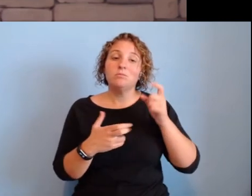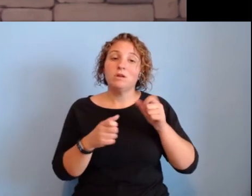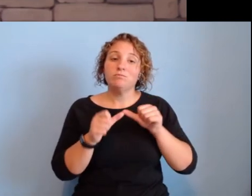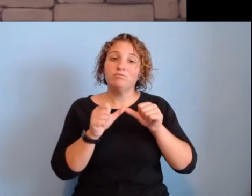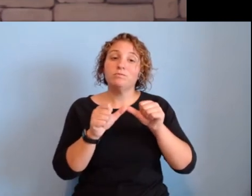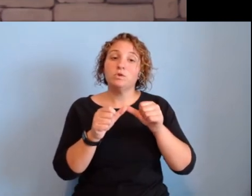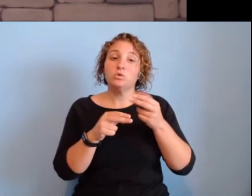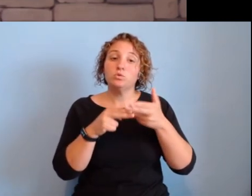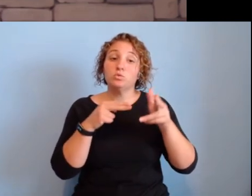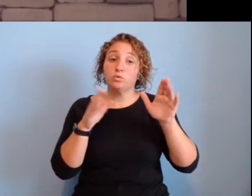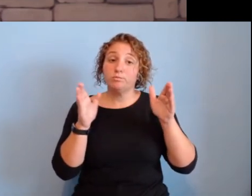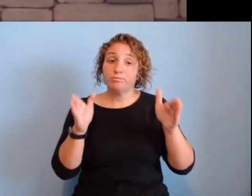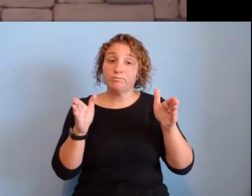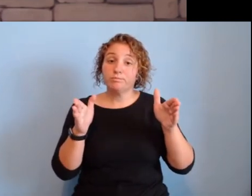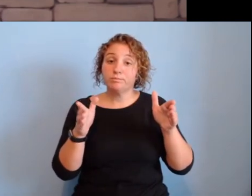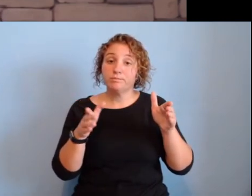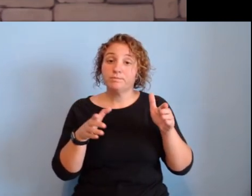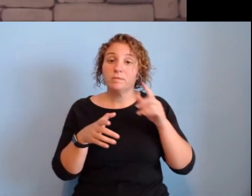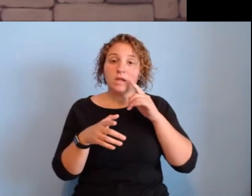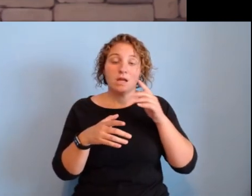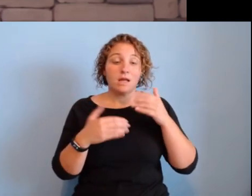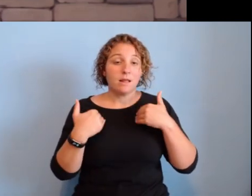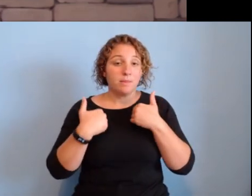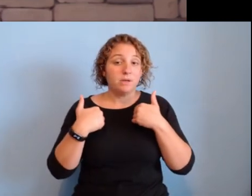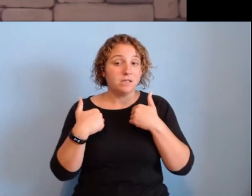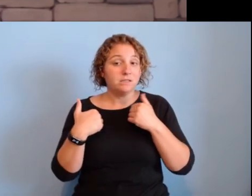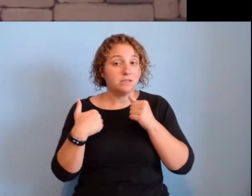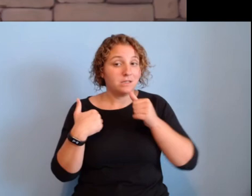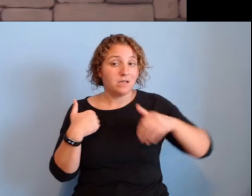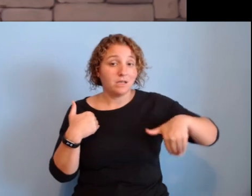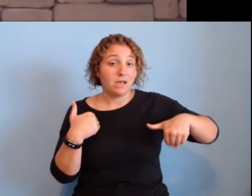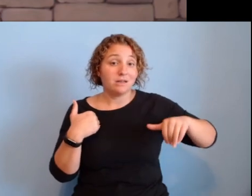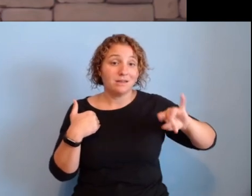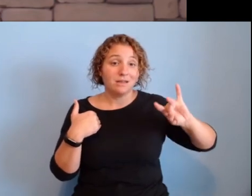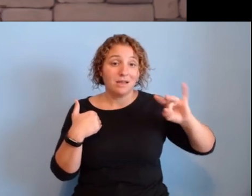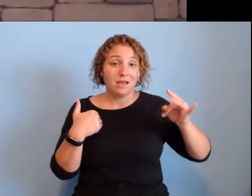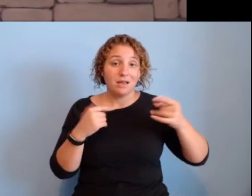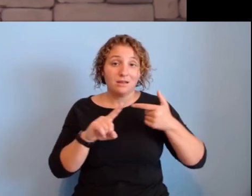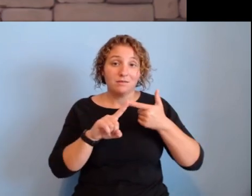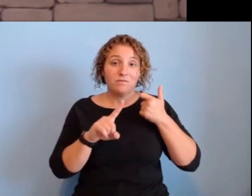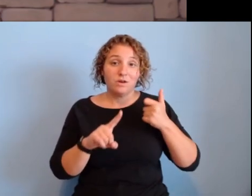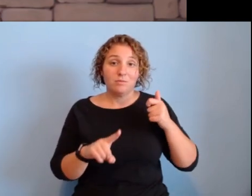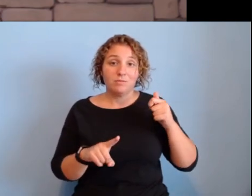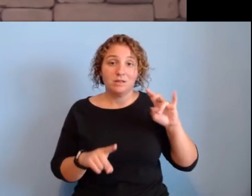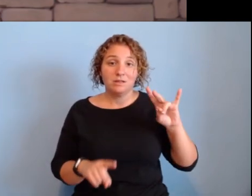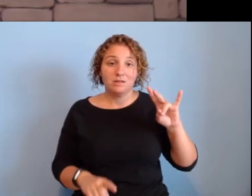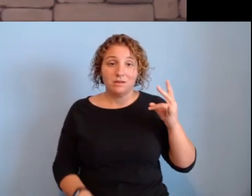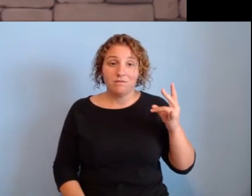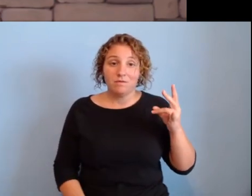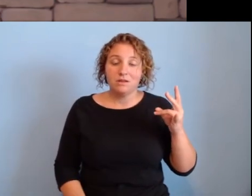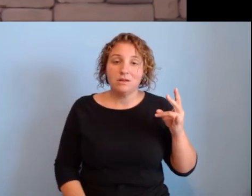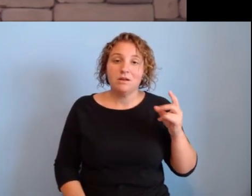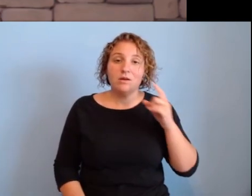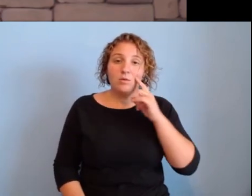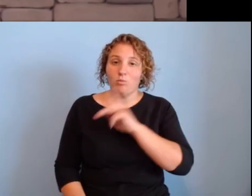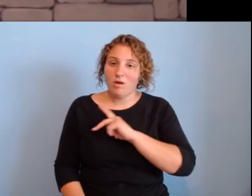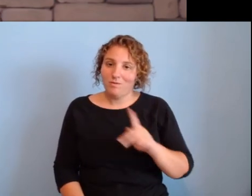And the beast that was and is not, even he is the eighth and is of the seven, whether it be kings